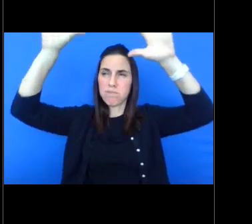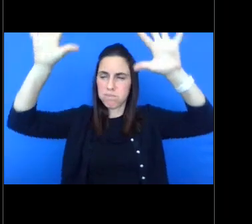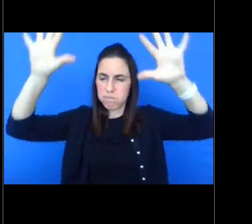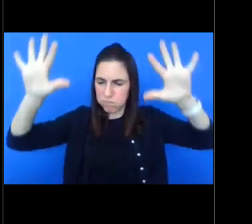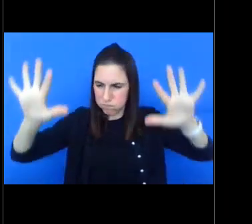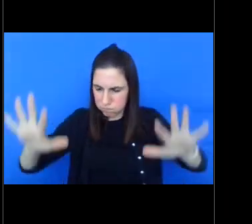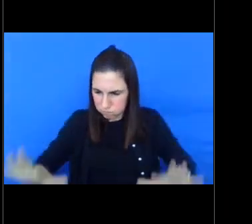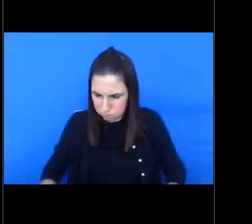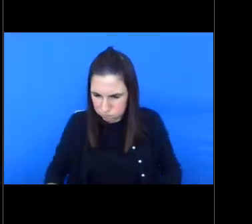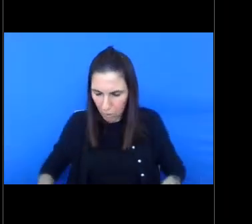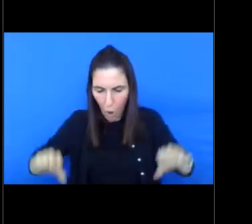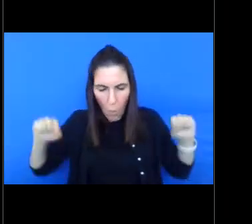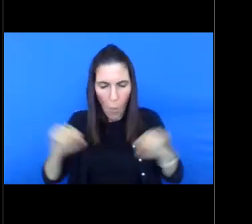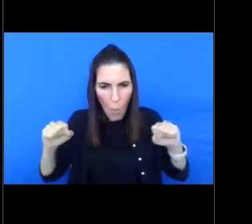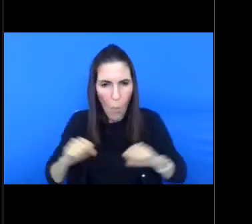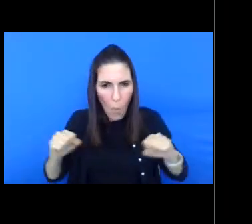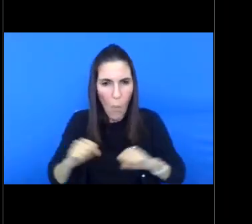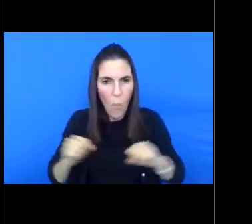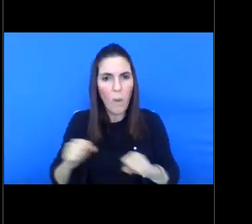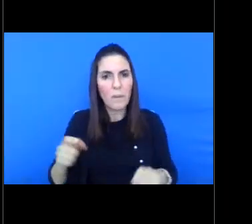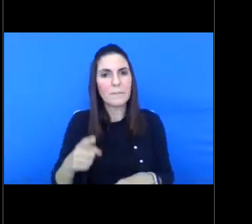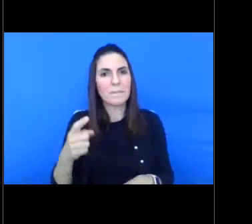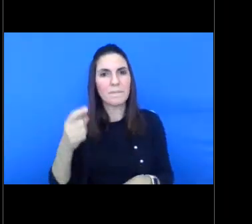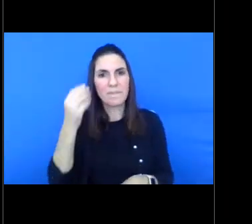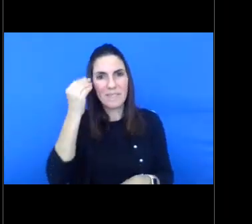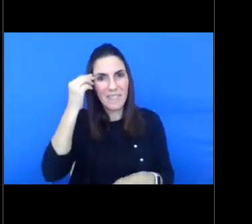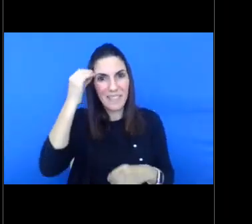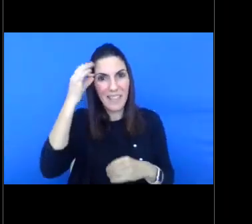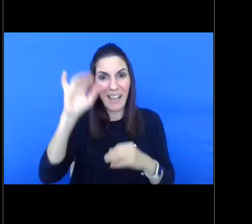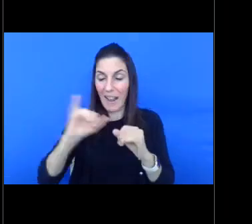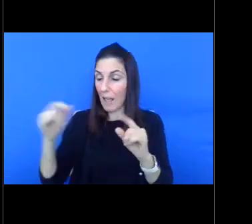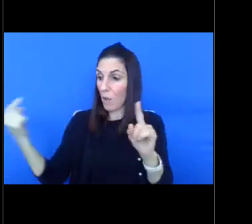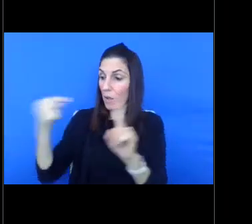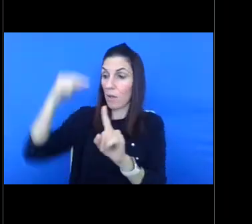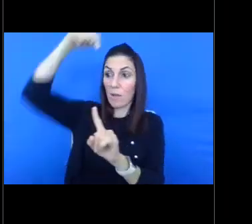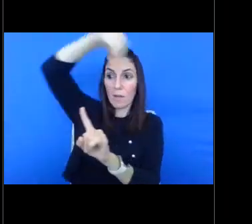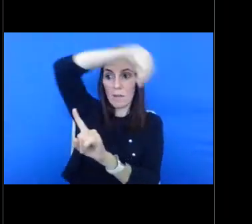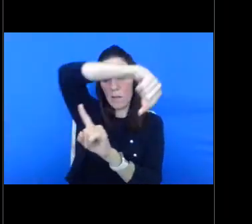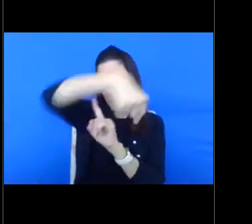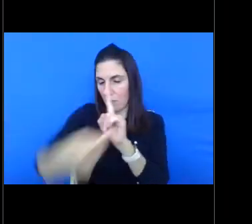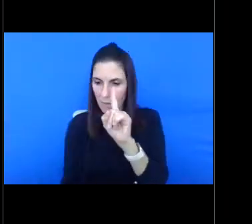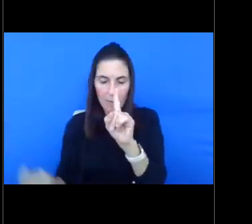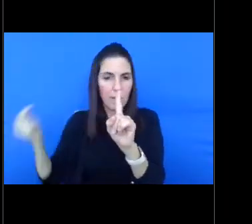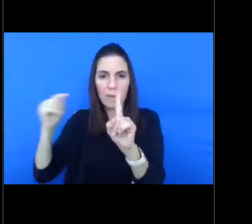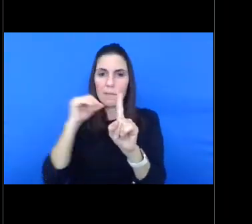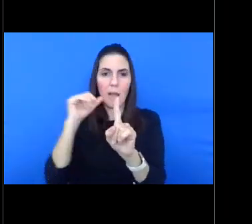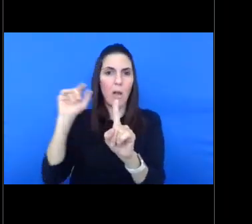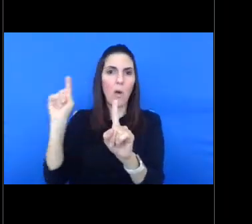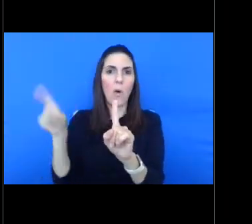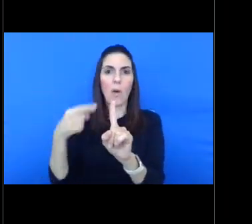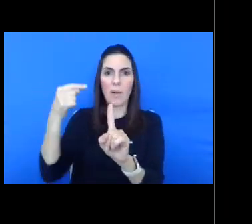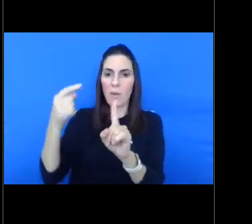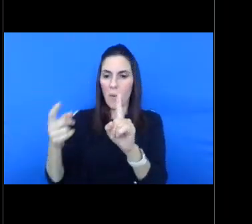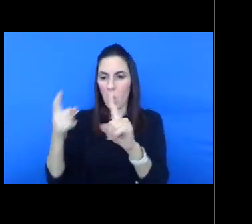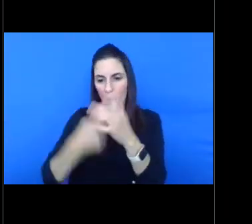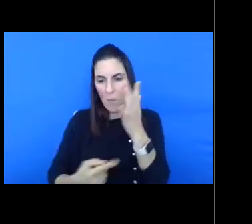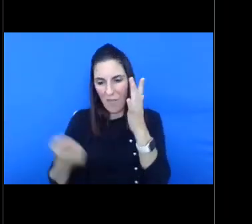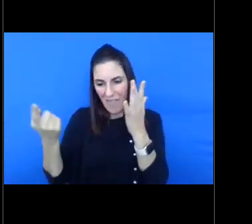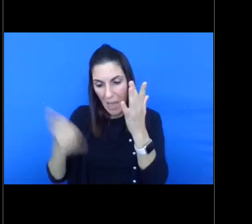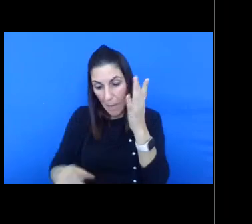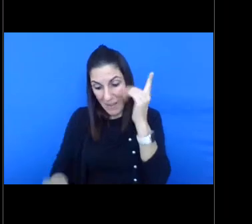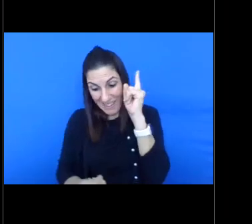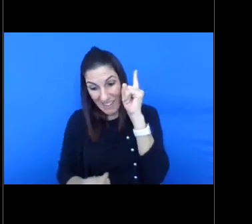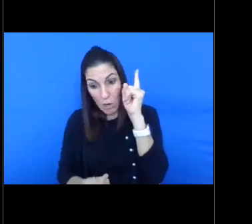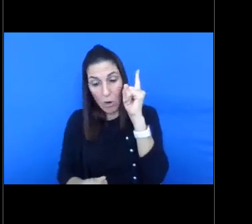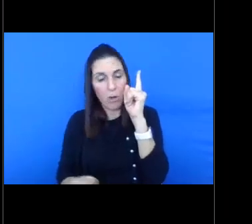think about it like a fluid, like a bottle, basically. Because what is happening at the bottom of the bottle might be different from what's at the top